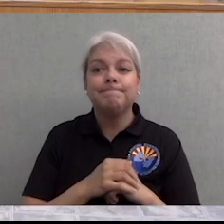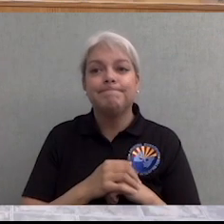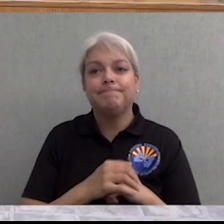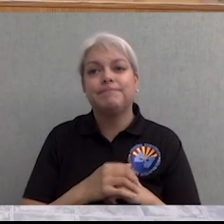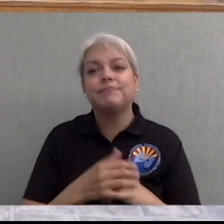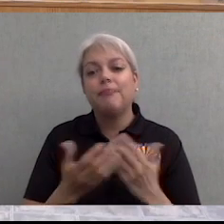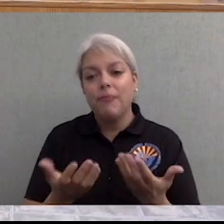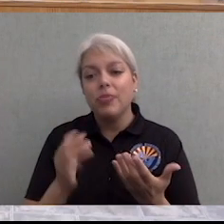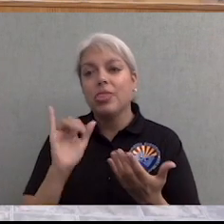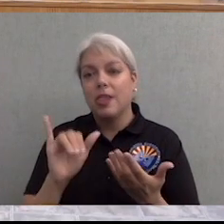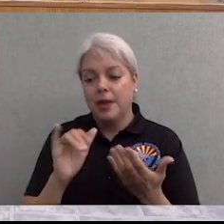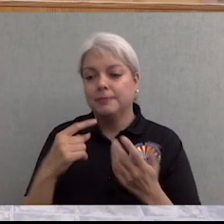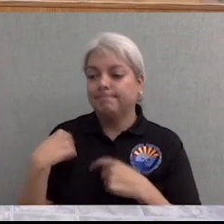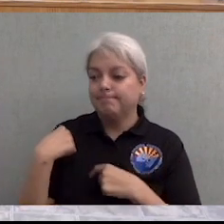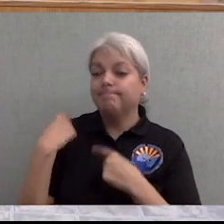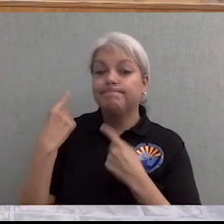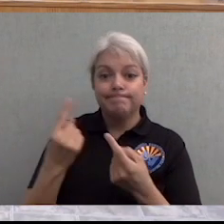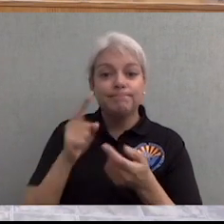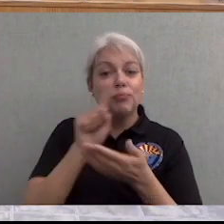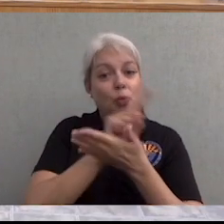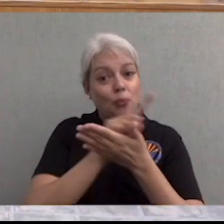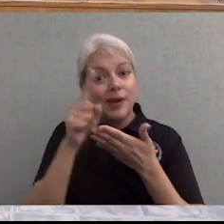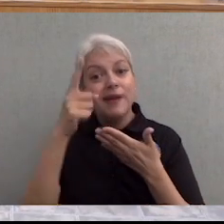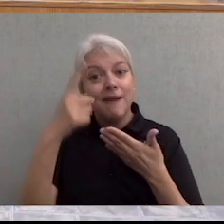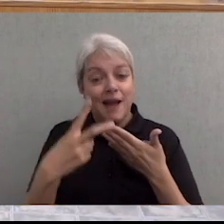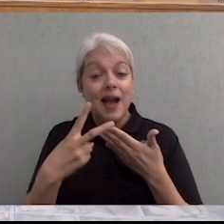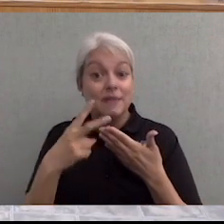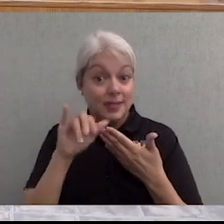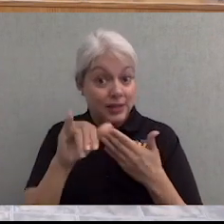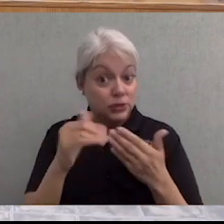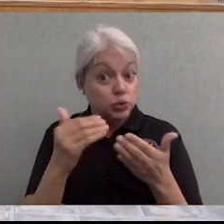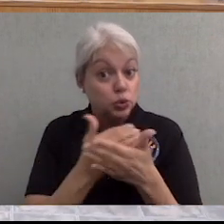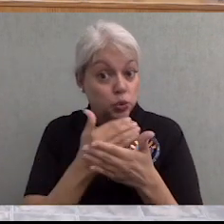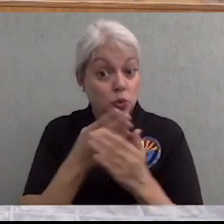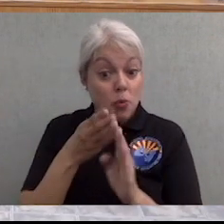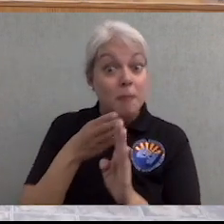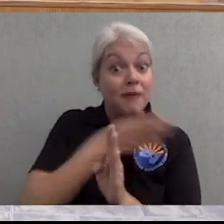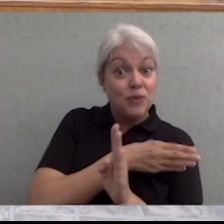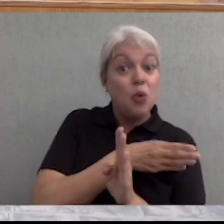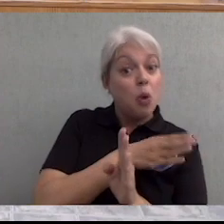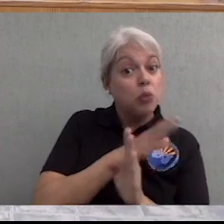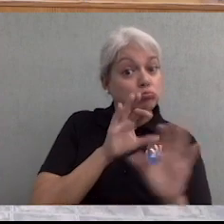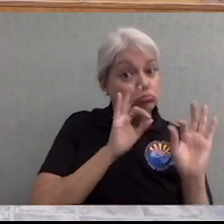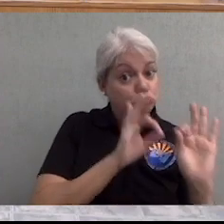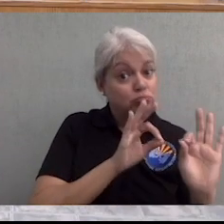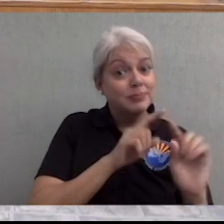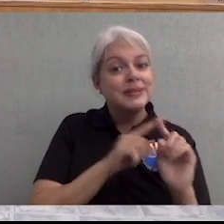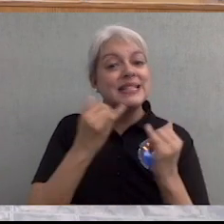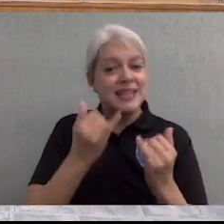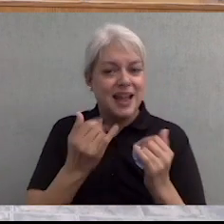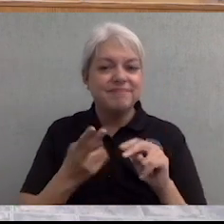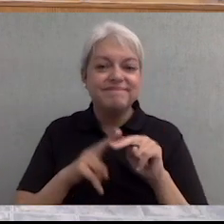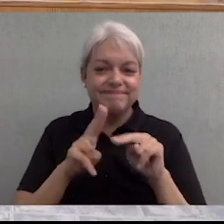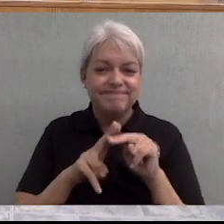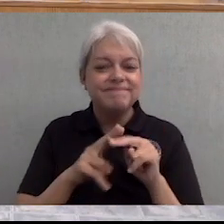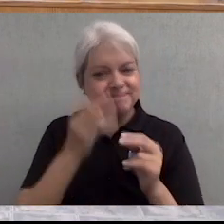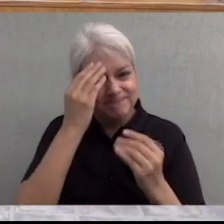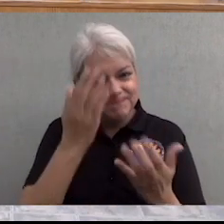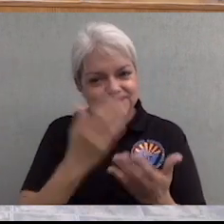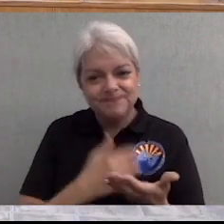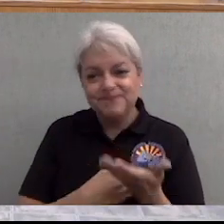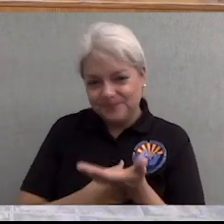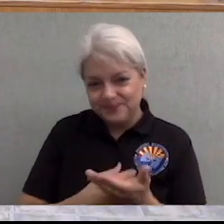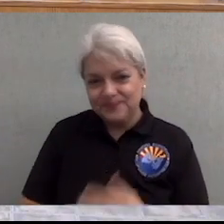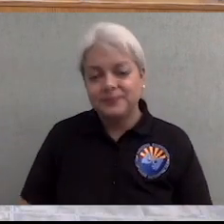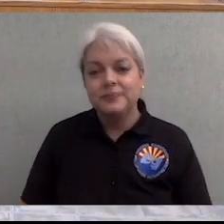so, and this is new. We've been doing very well before that, so I wanted her just to share some information with you. Okay, Stephanie? Hi, good afternoon.